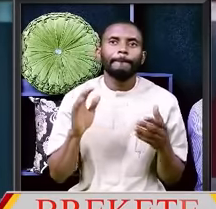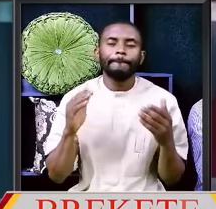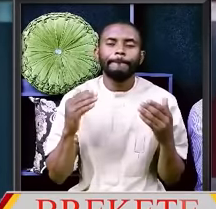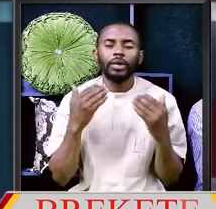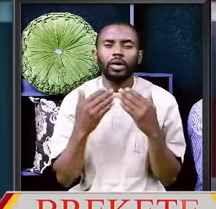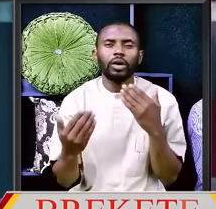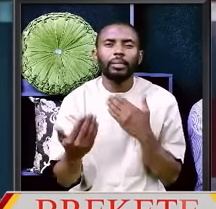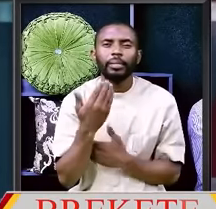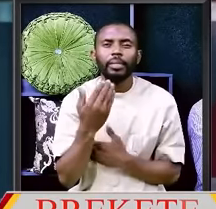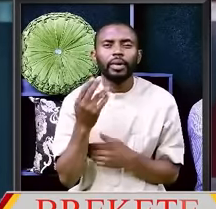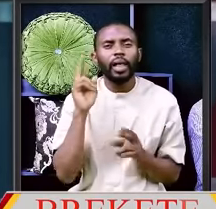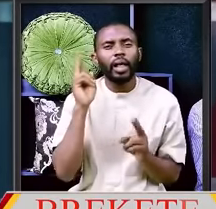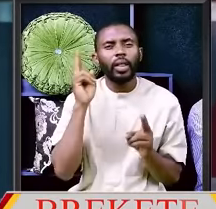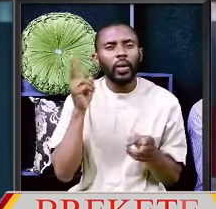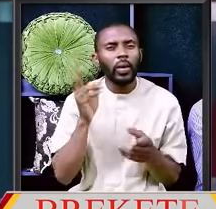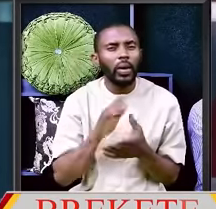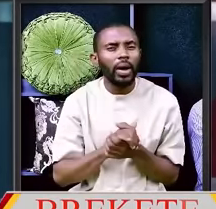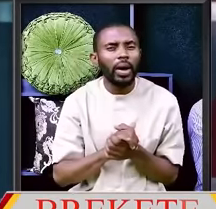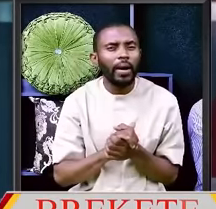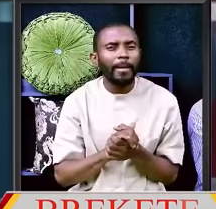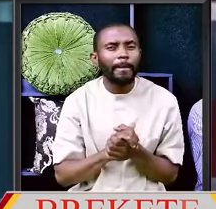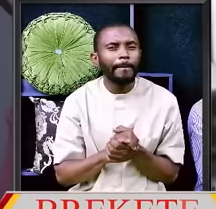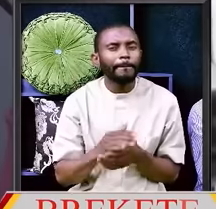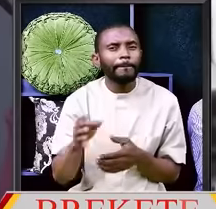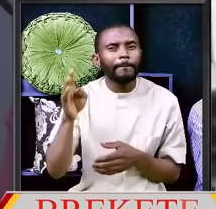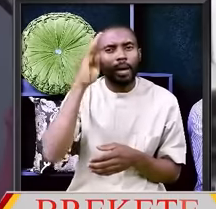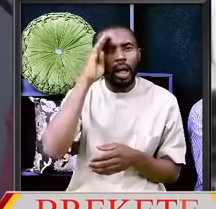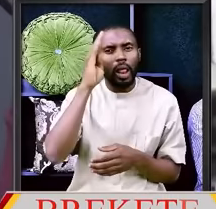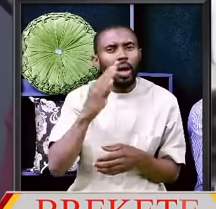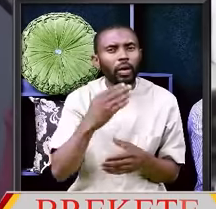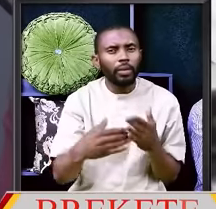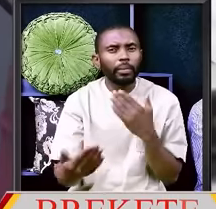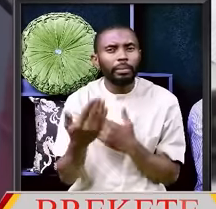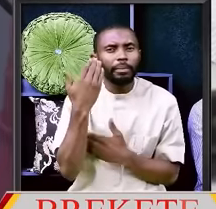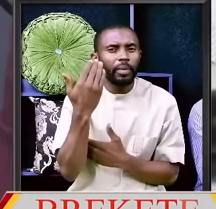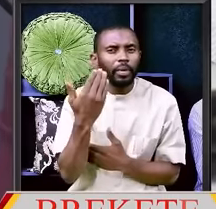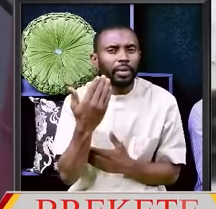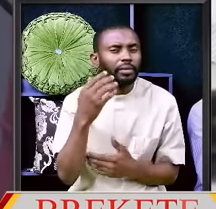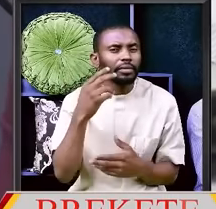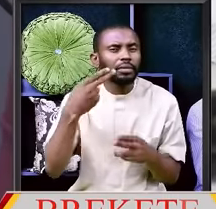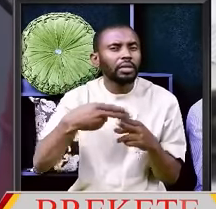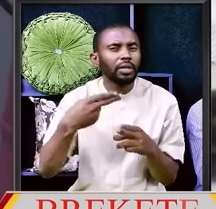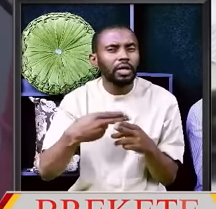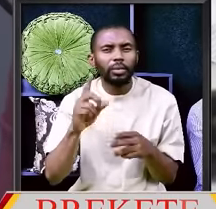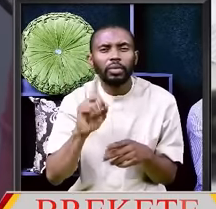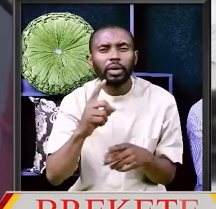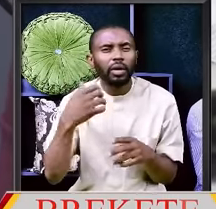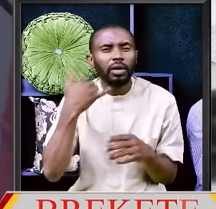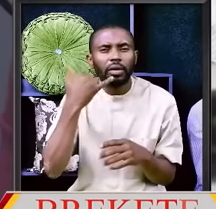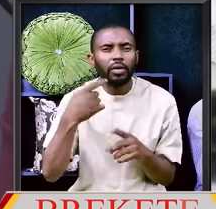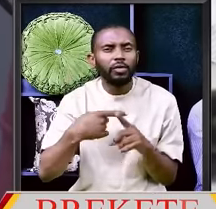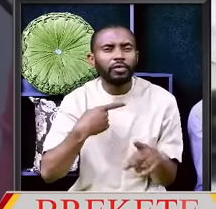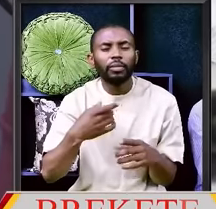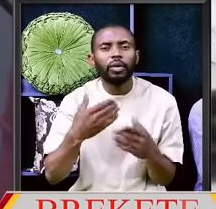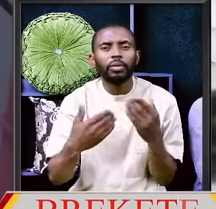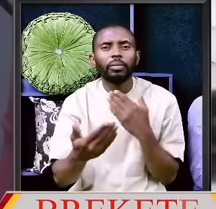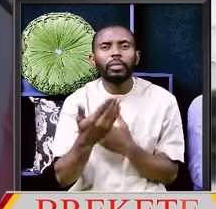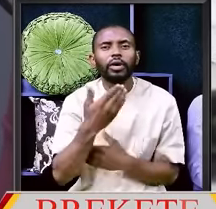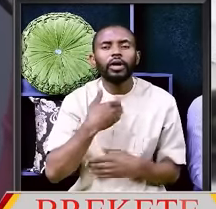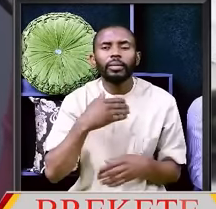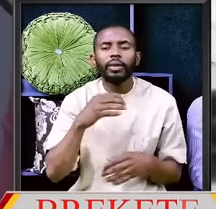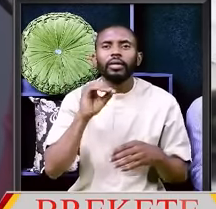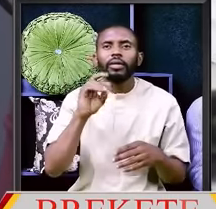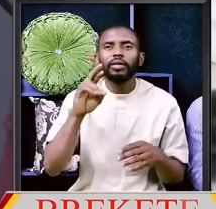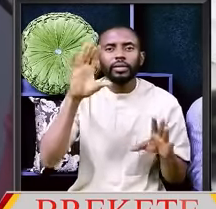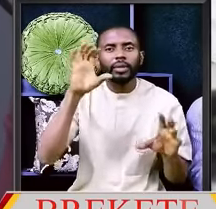Hello, good morning. Hello. Good morning. Good morning. Waiting for your name. Where are good you? Good morning, my guy president. Yes, ma'am. Good